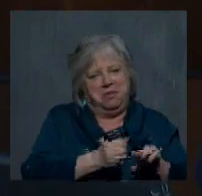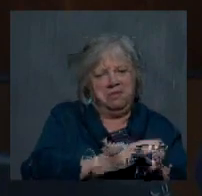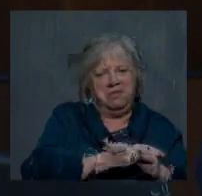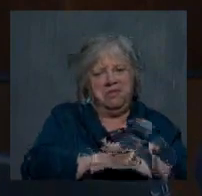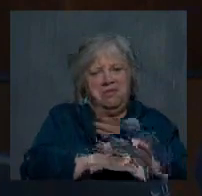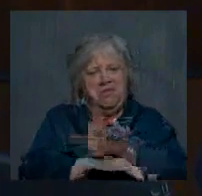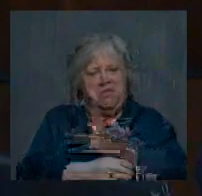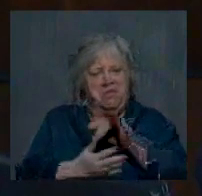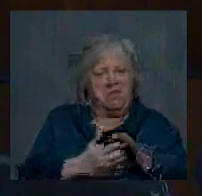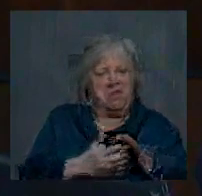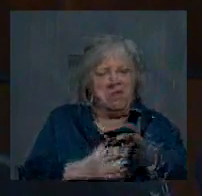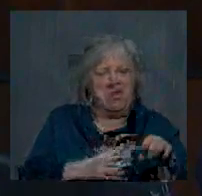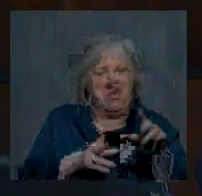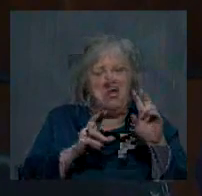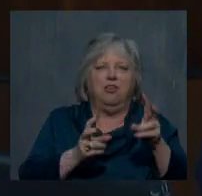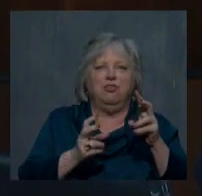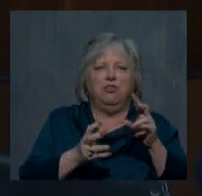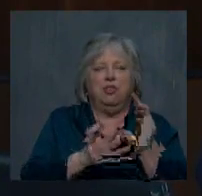I know it's been